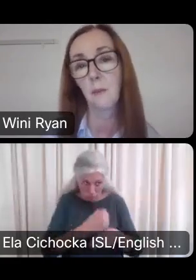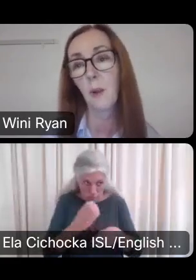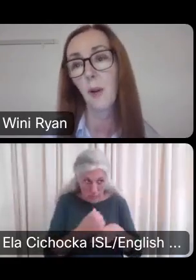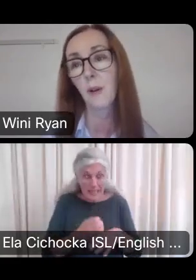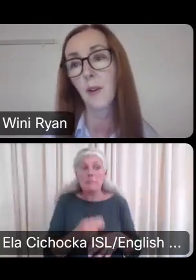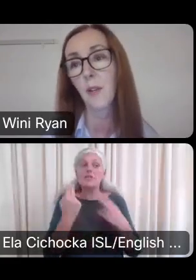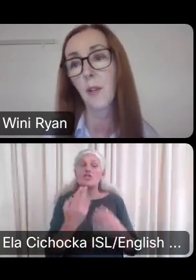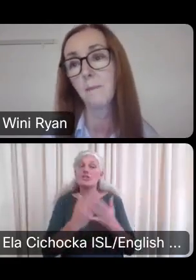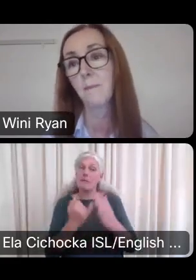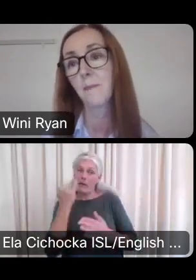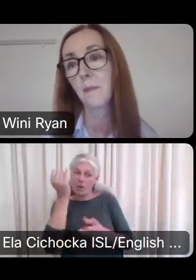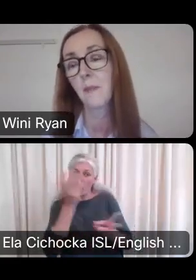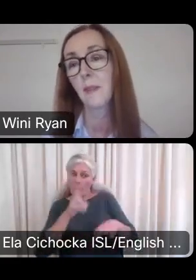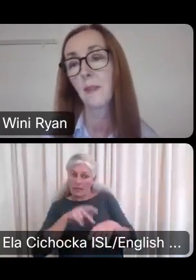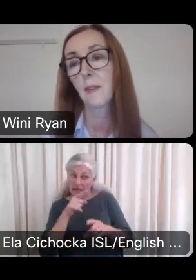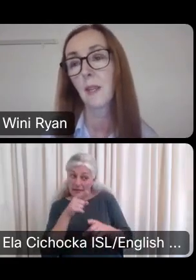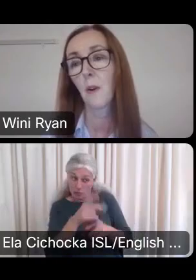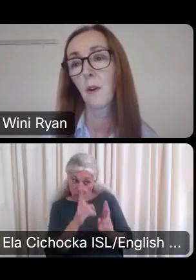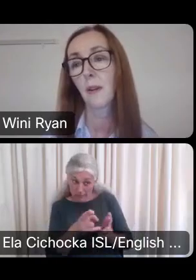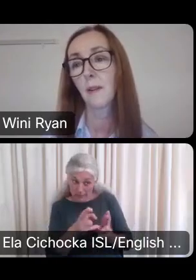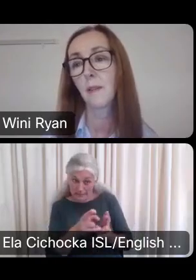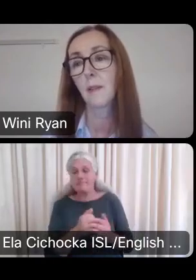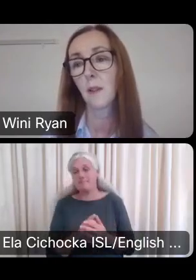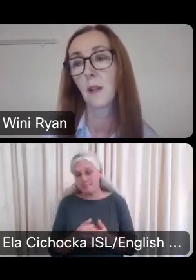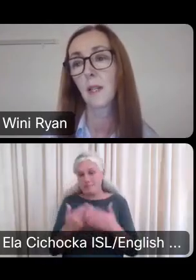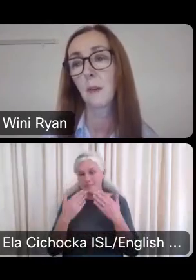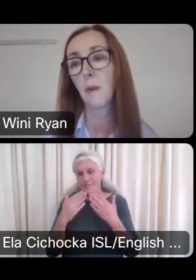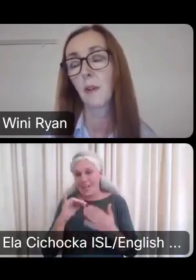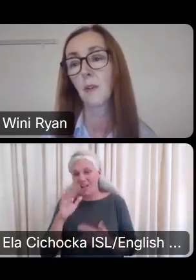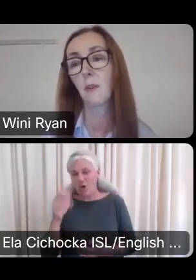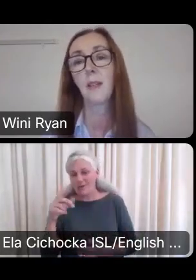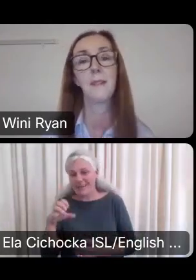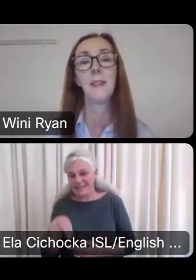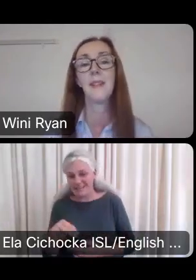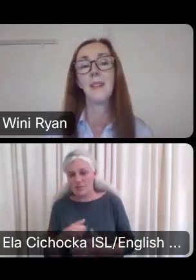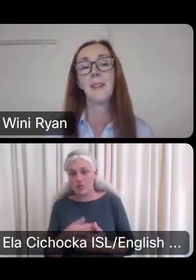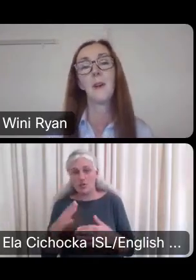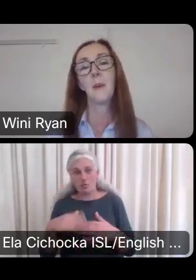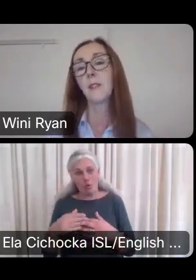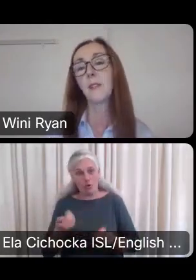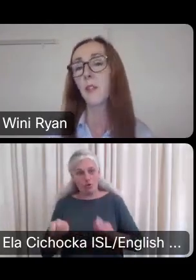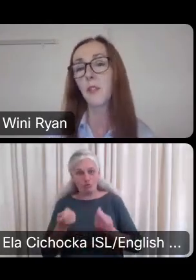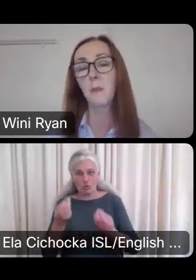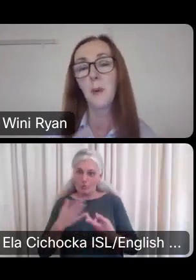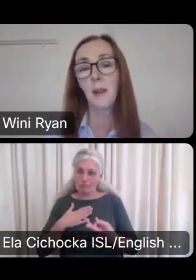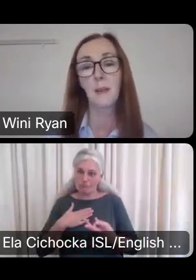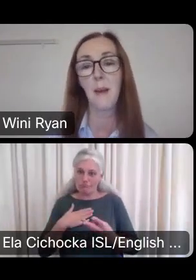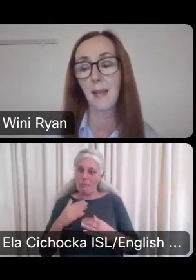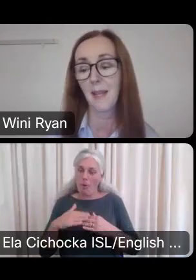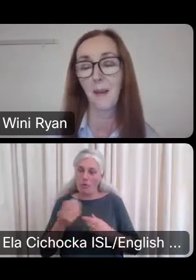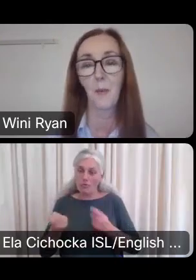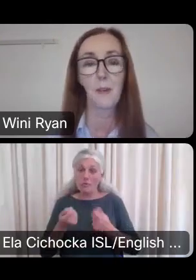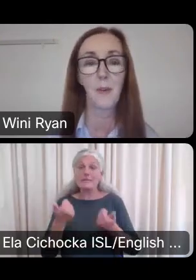ideas that will work for you. Thank you, Lorcan. John, you like to be more in control. Yeah. Okay, so you're just summarizing